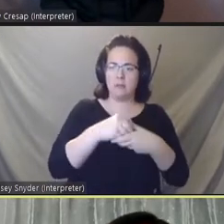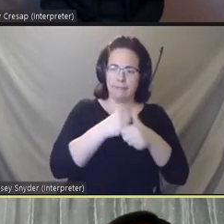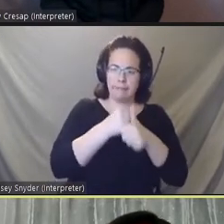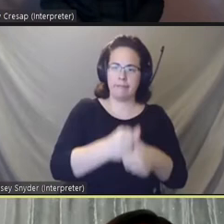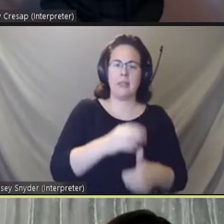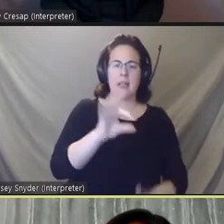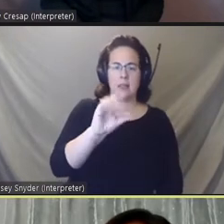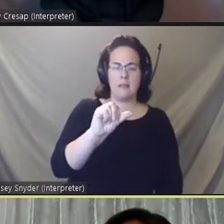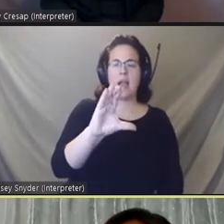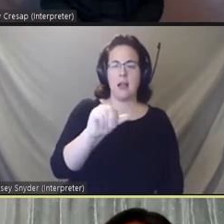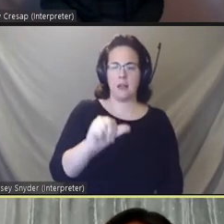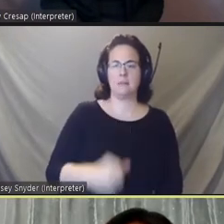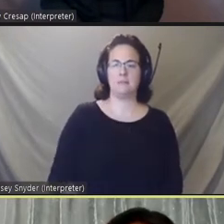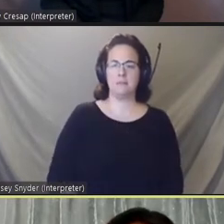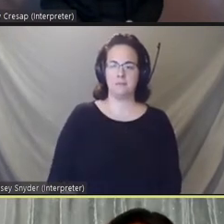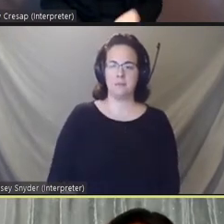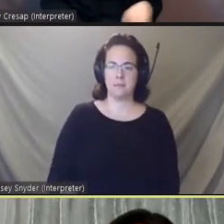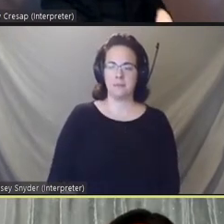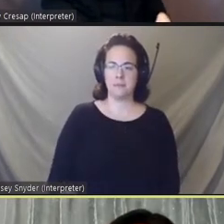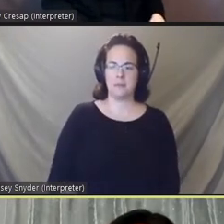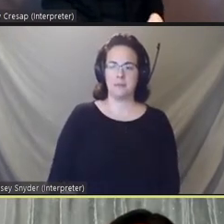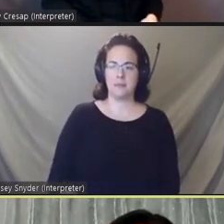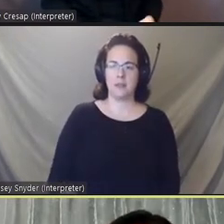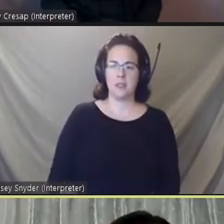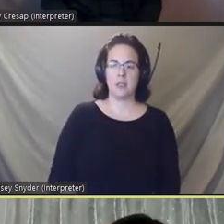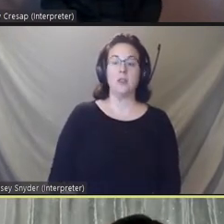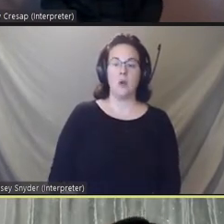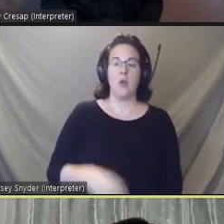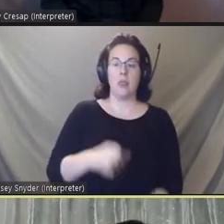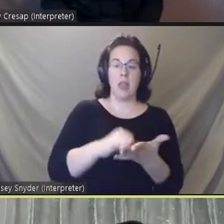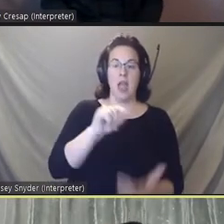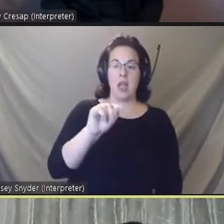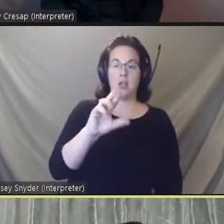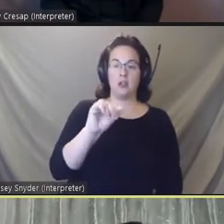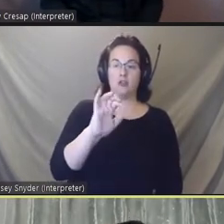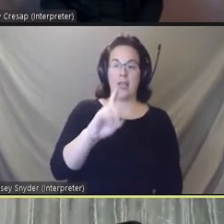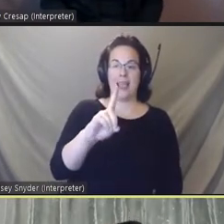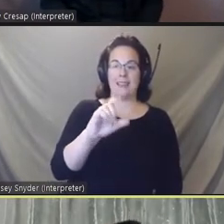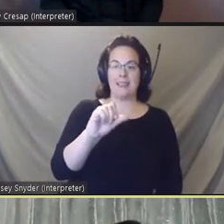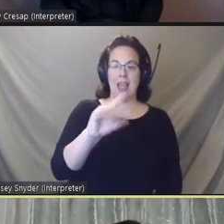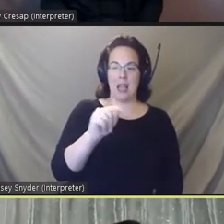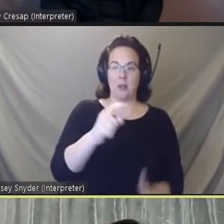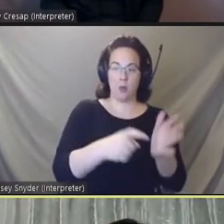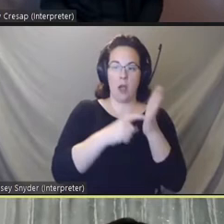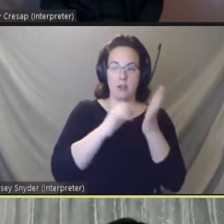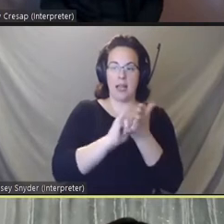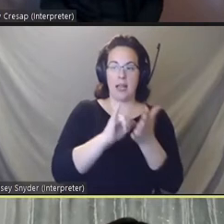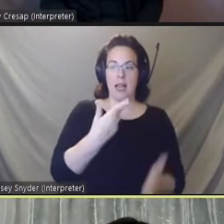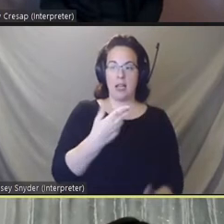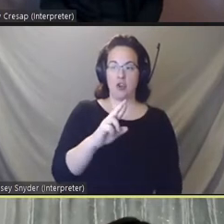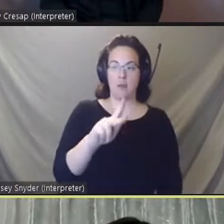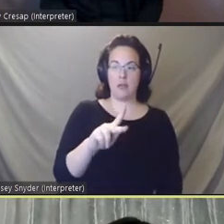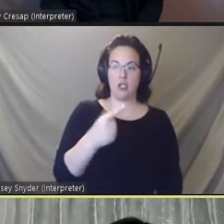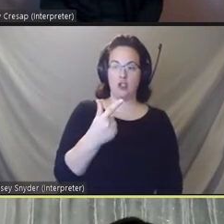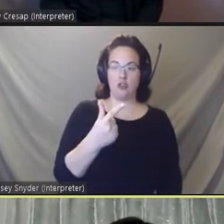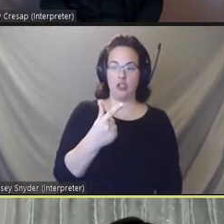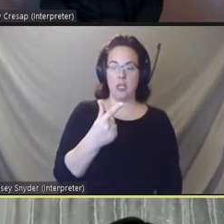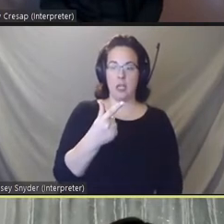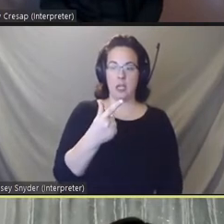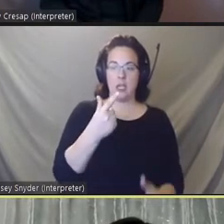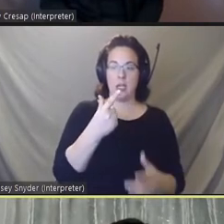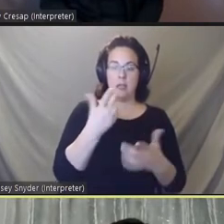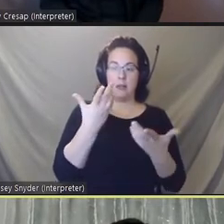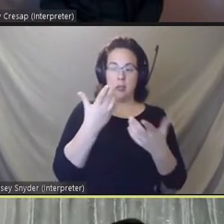Advisory Committee Act, or FACA. The TRACE Act requires that the HRPG produce hospital